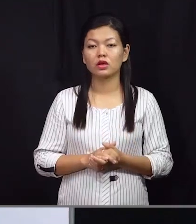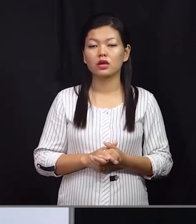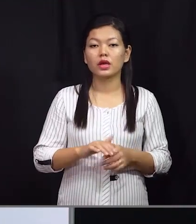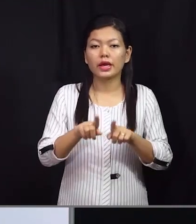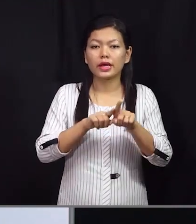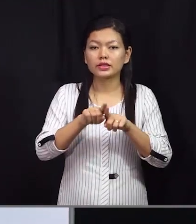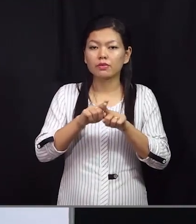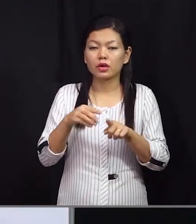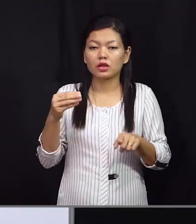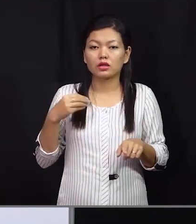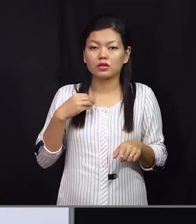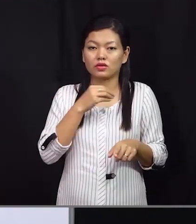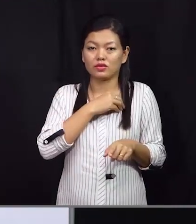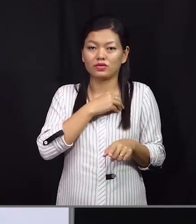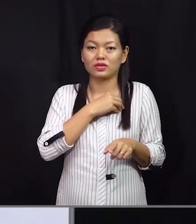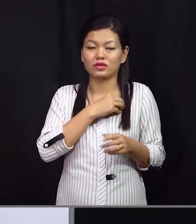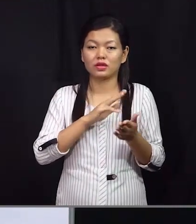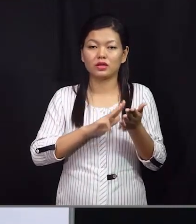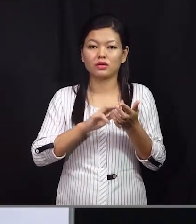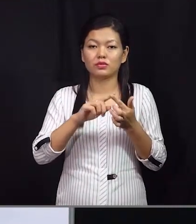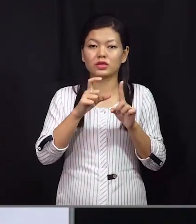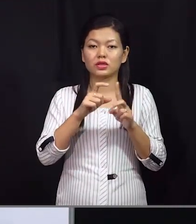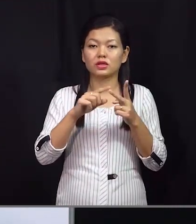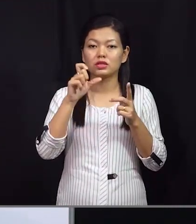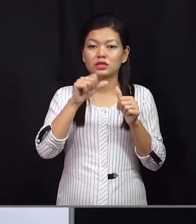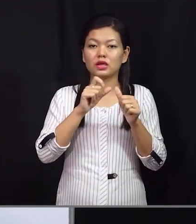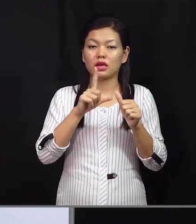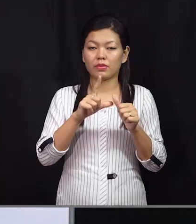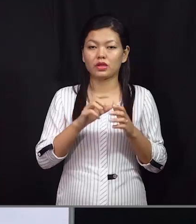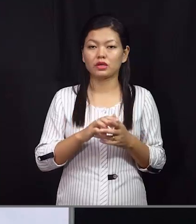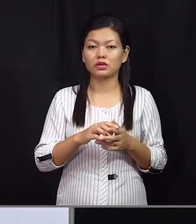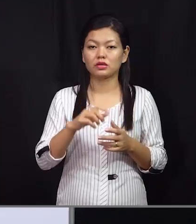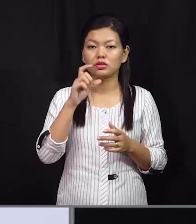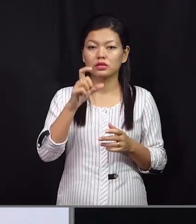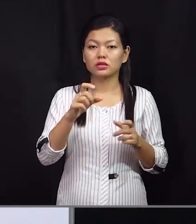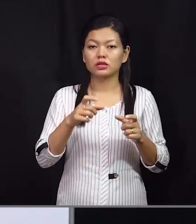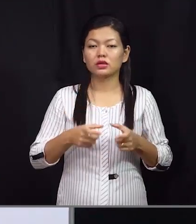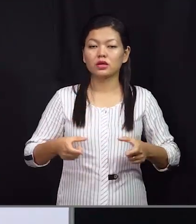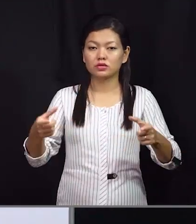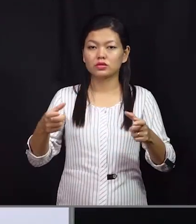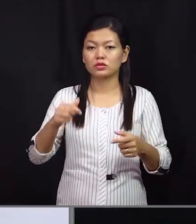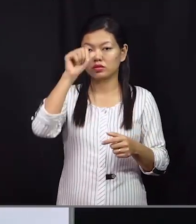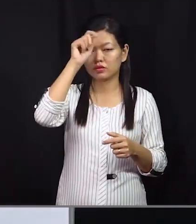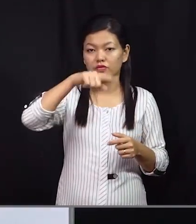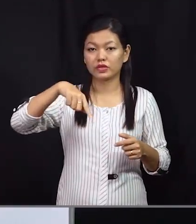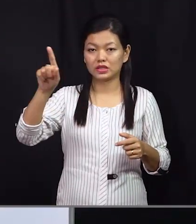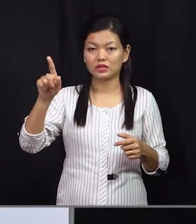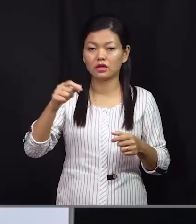also, the Medical Council of India, doctors, okay, used to provide certain code of conduct so that